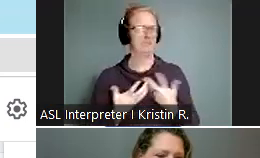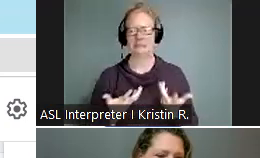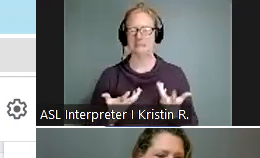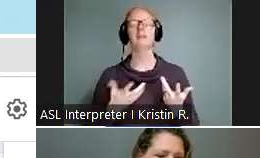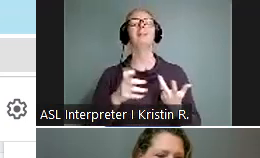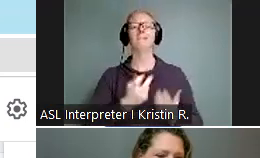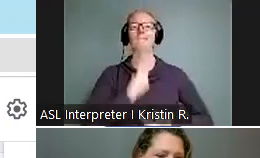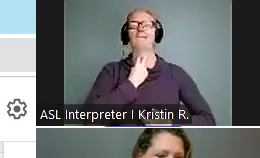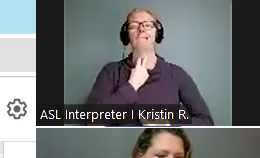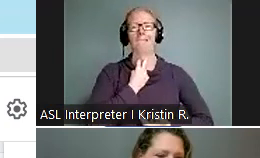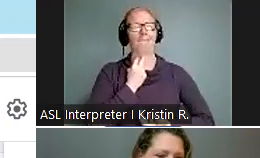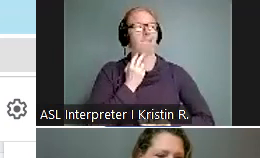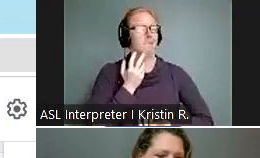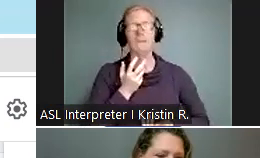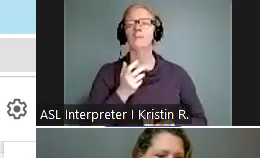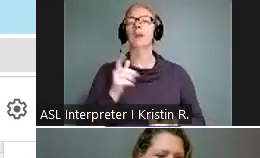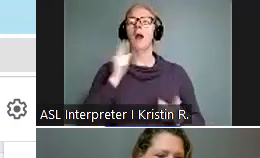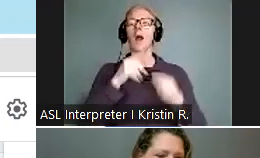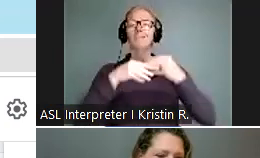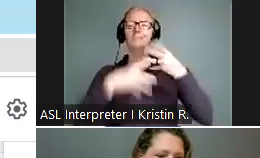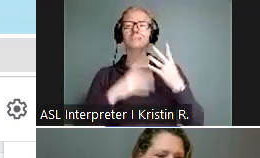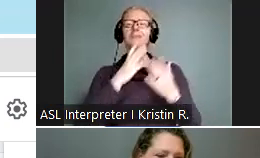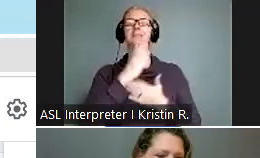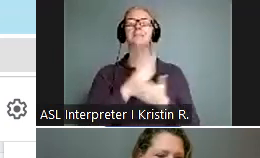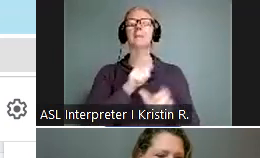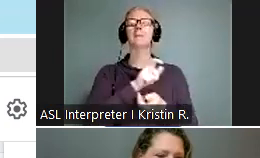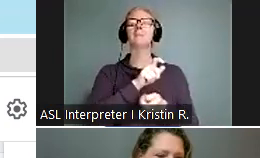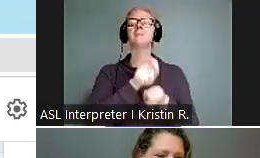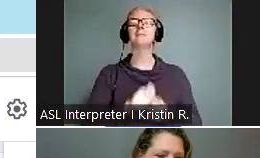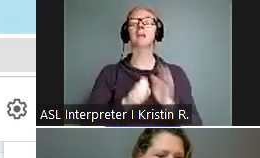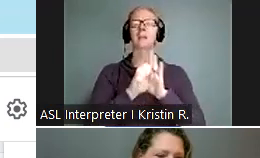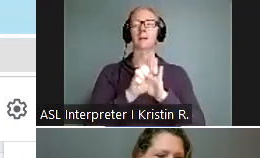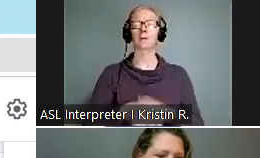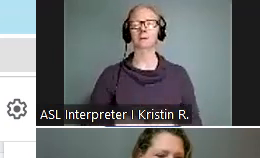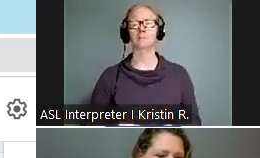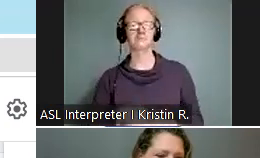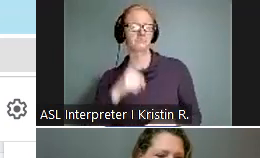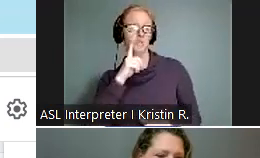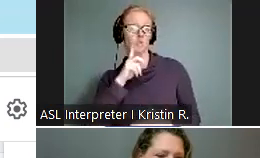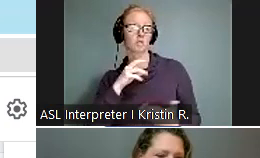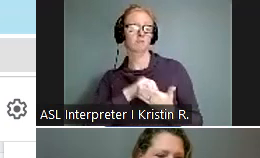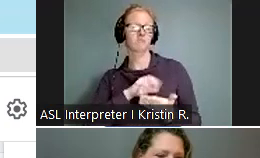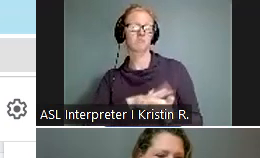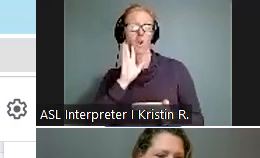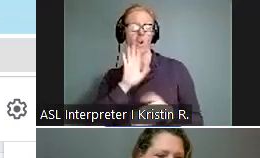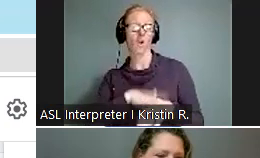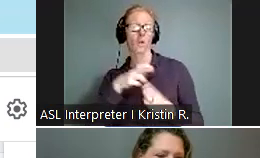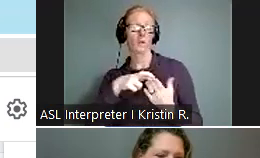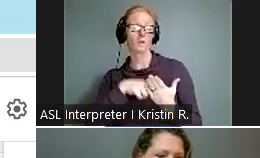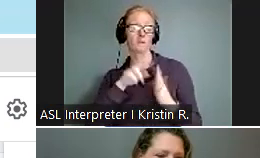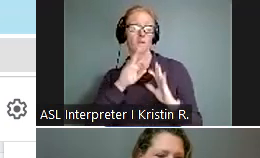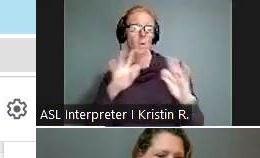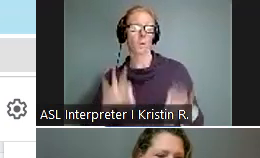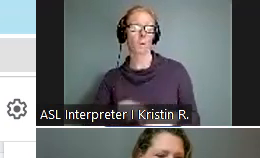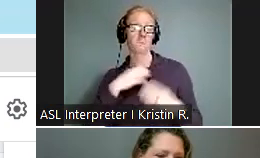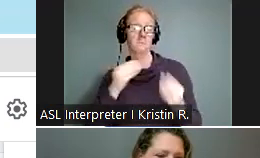so I wanted to provide some examples that maybe you can put on your registration form, or maybe you can just kind of